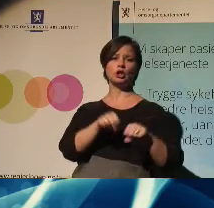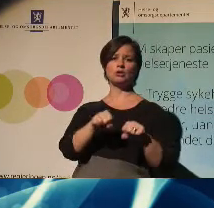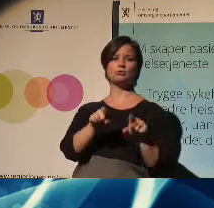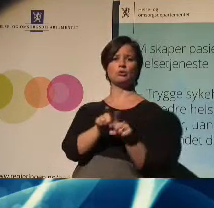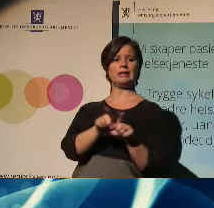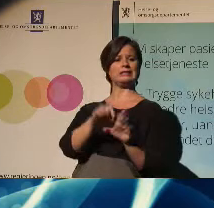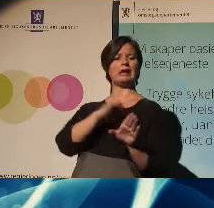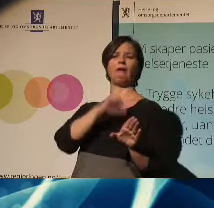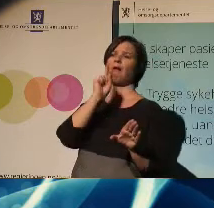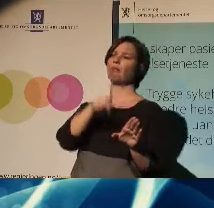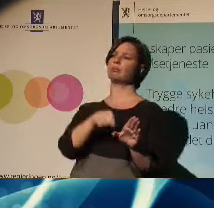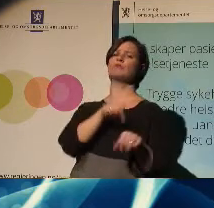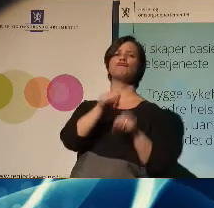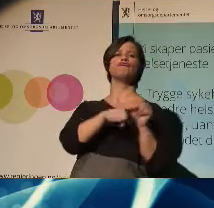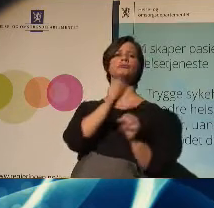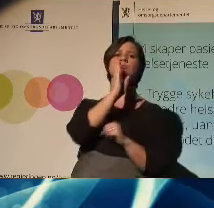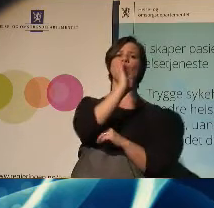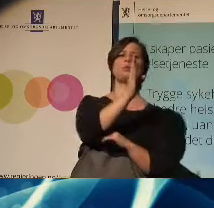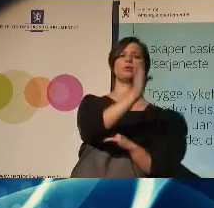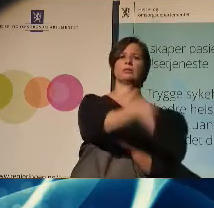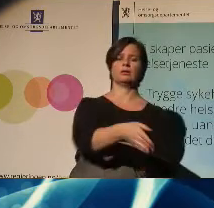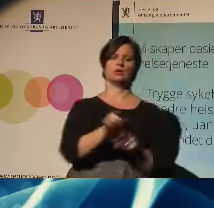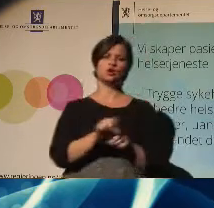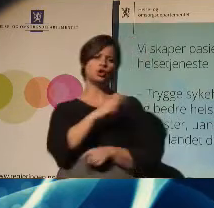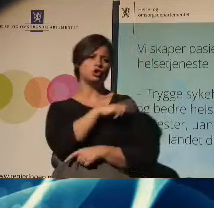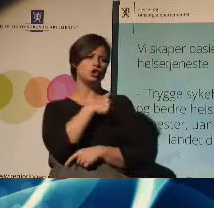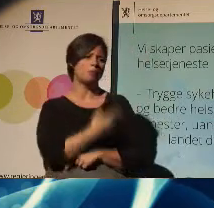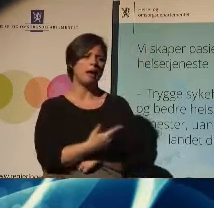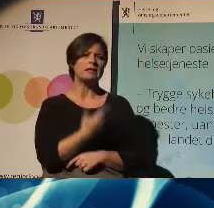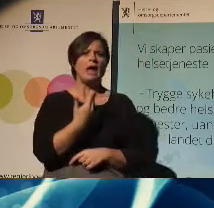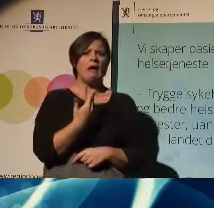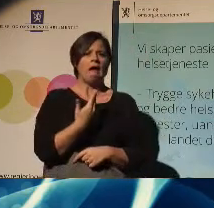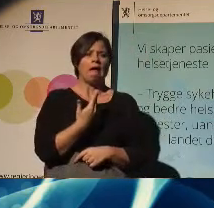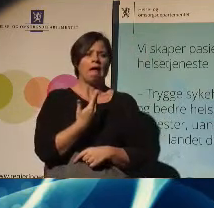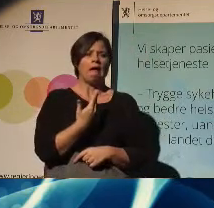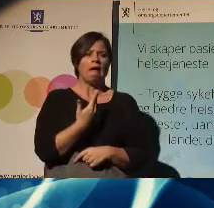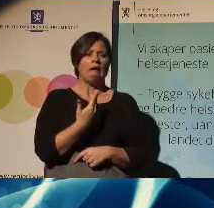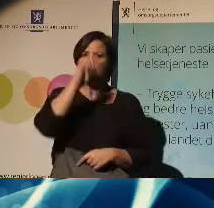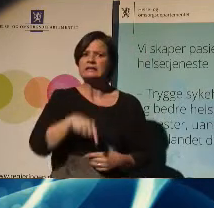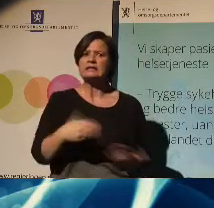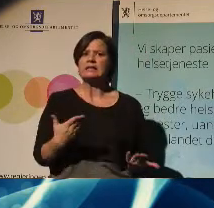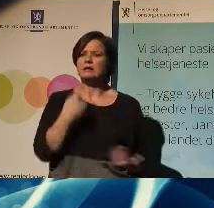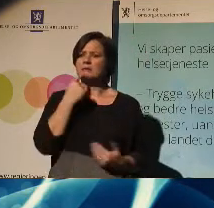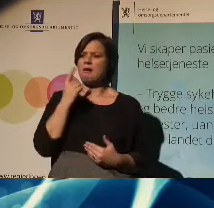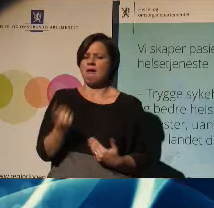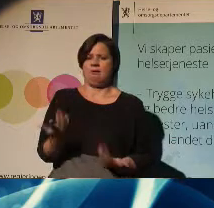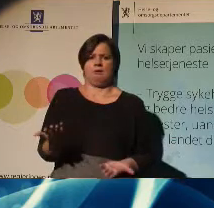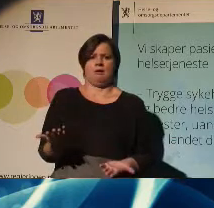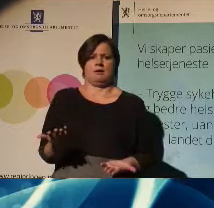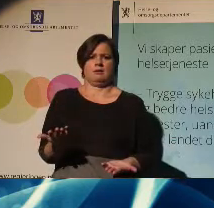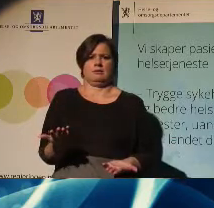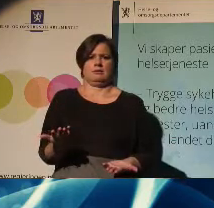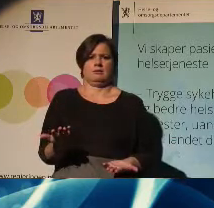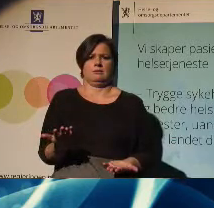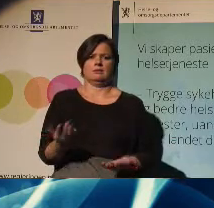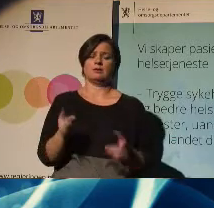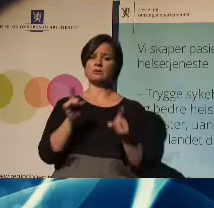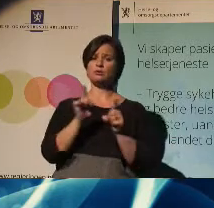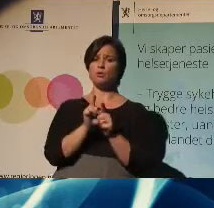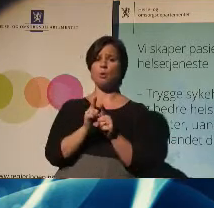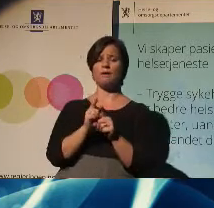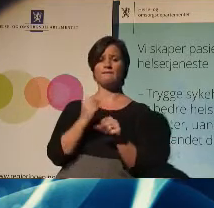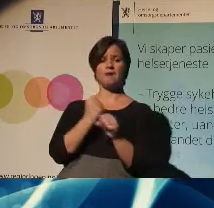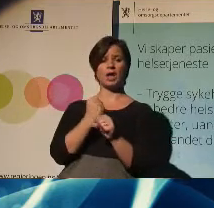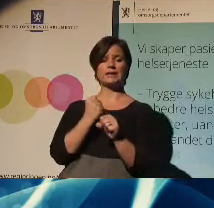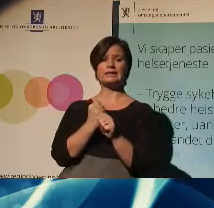husband." And our nurse practitioner said, "Shit, I never knew it," because even in the Radboud UMC, where